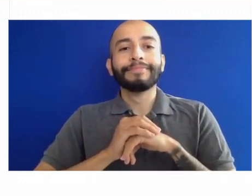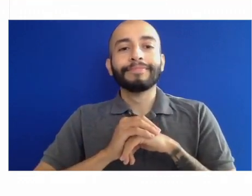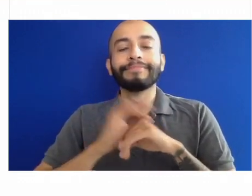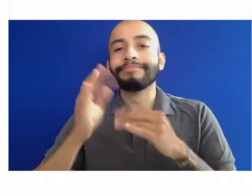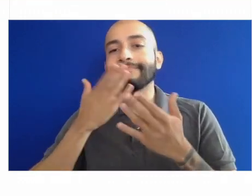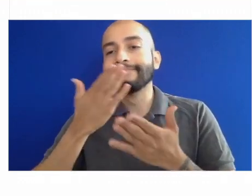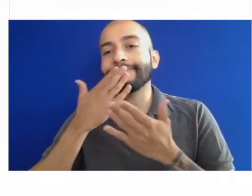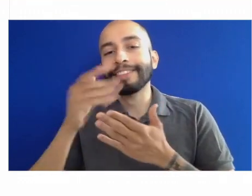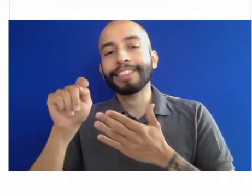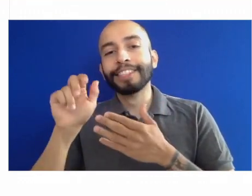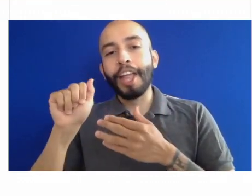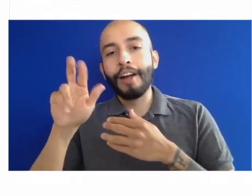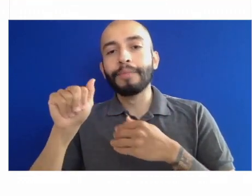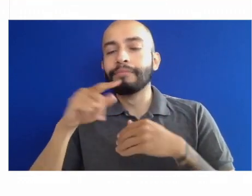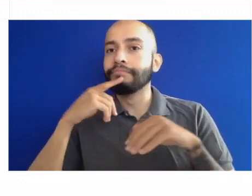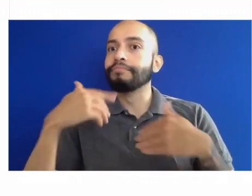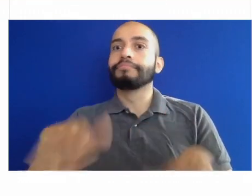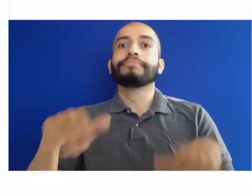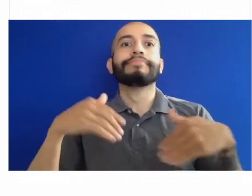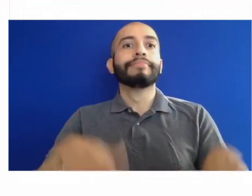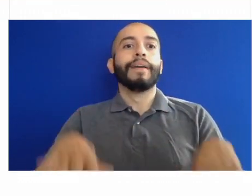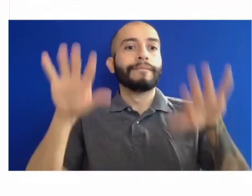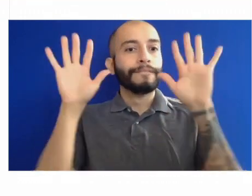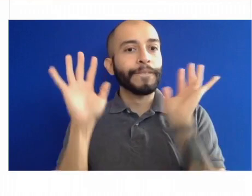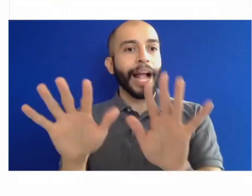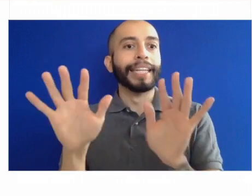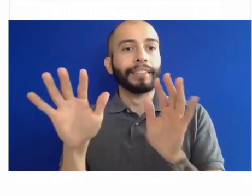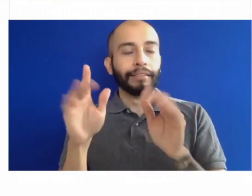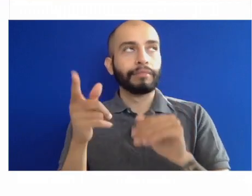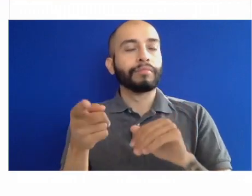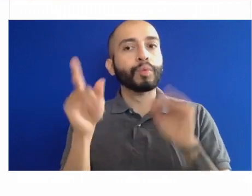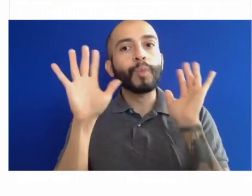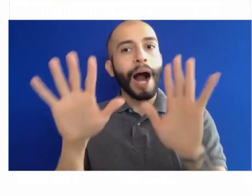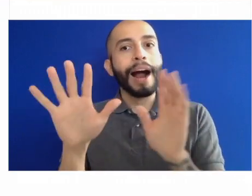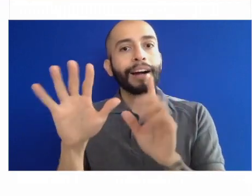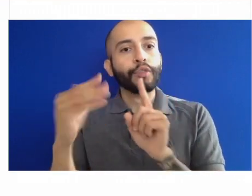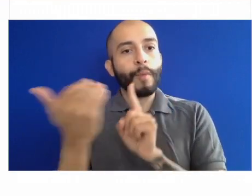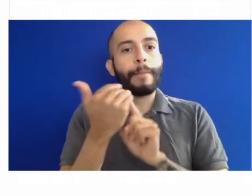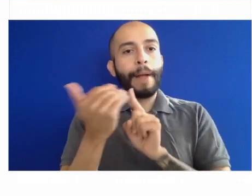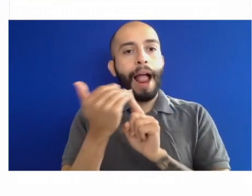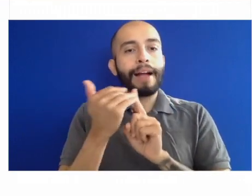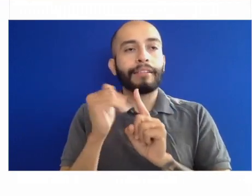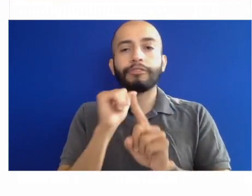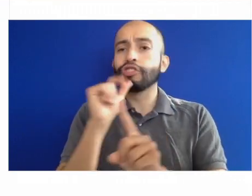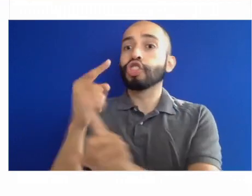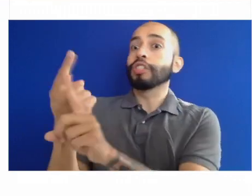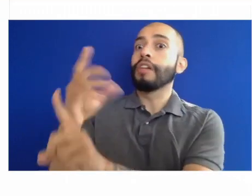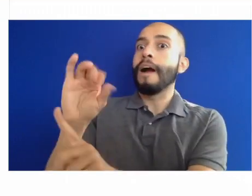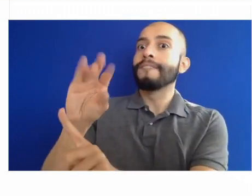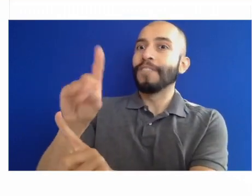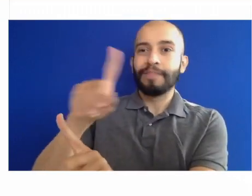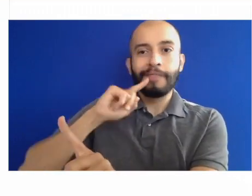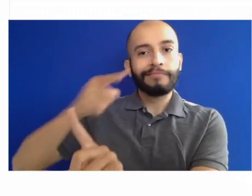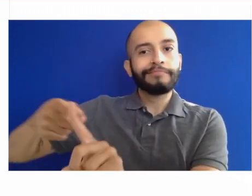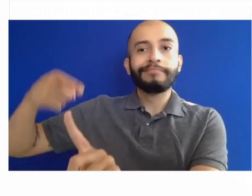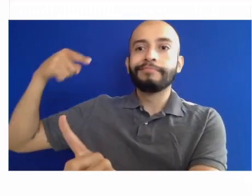is not just a COVID problem and that we need a kind of cohesive strategy around this. So next we'll head over to John to hear